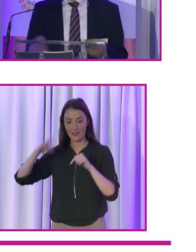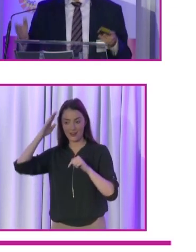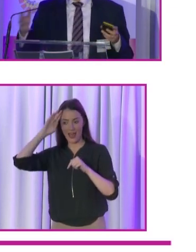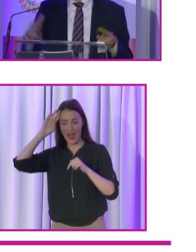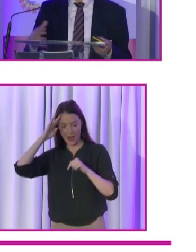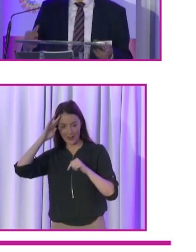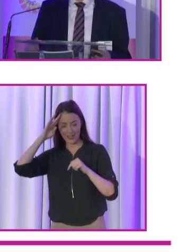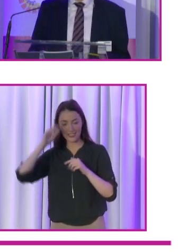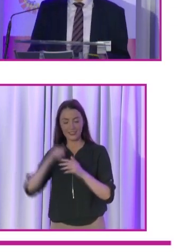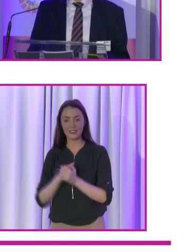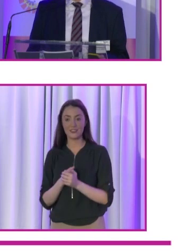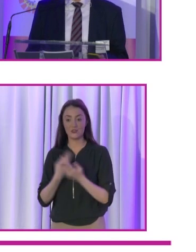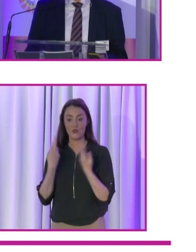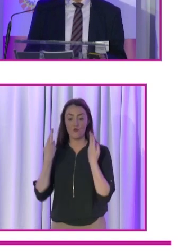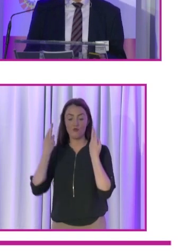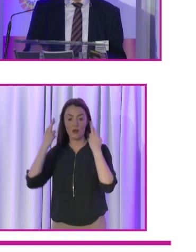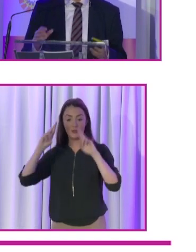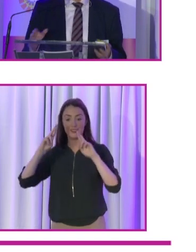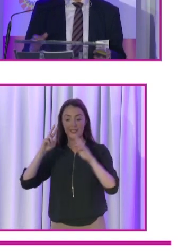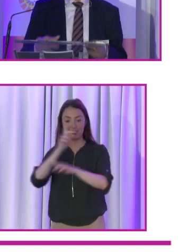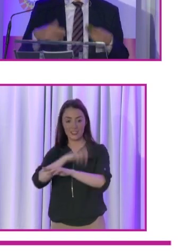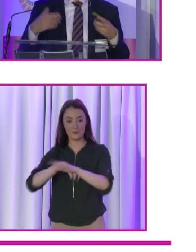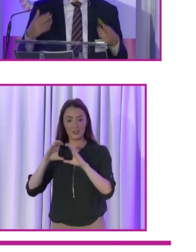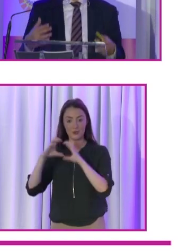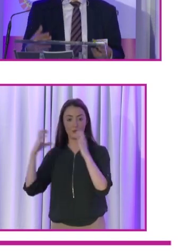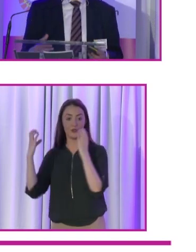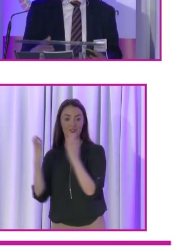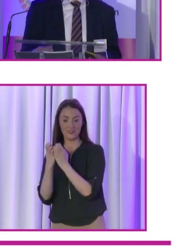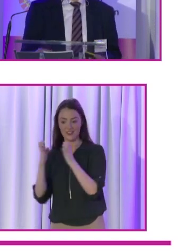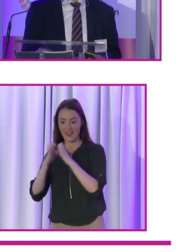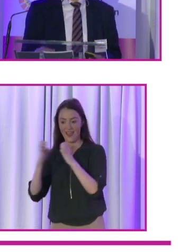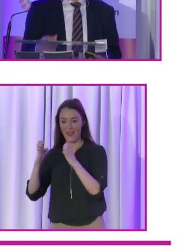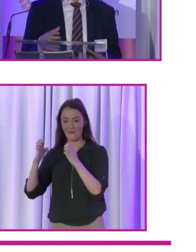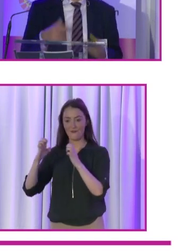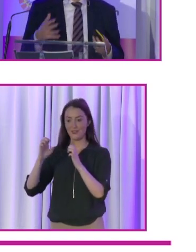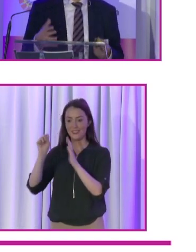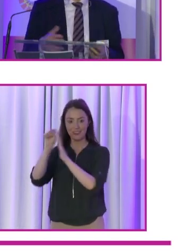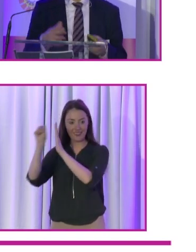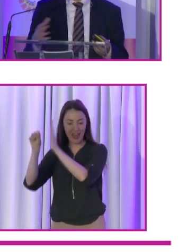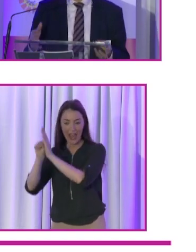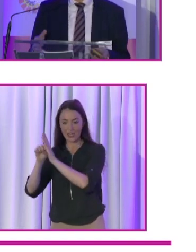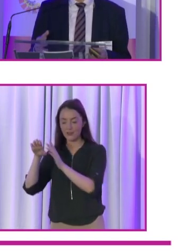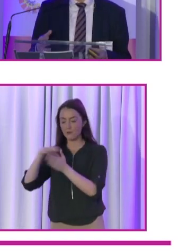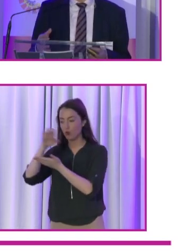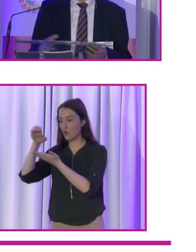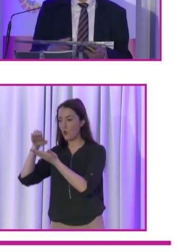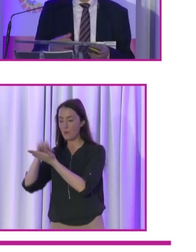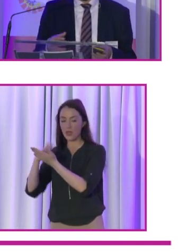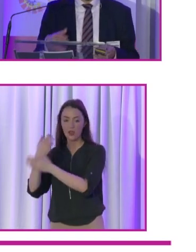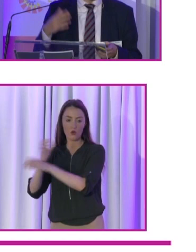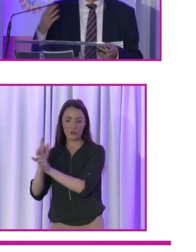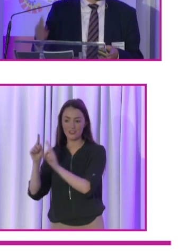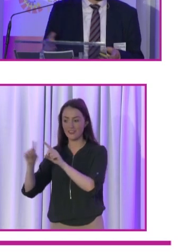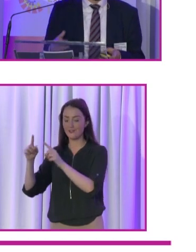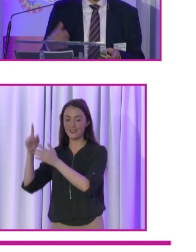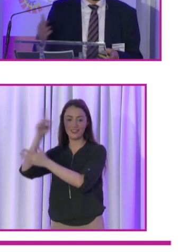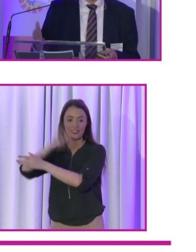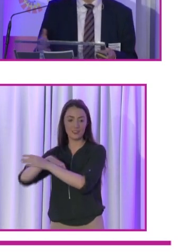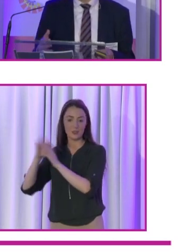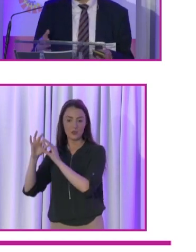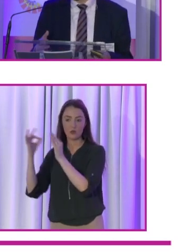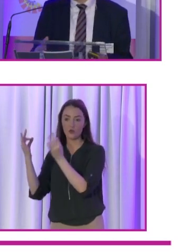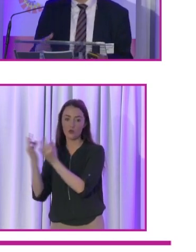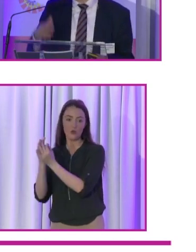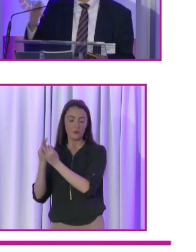and representing the disability community in each member state, but also European members representing the different disability groups, such as the